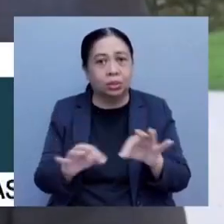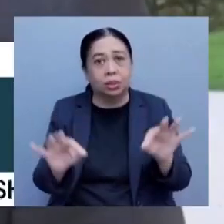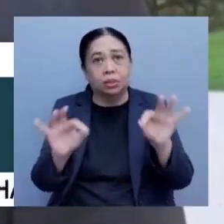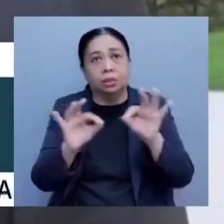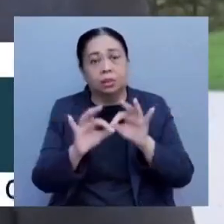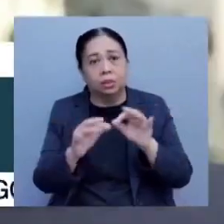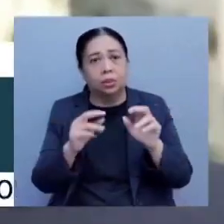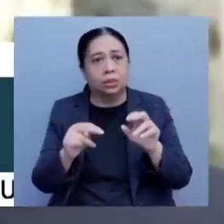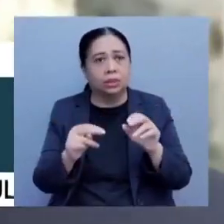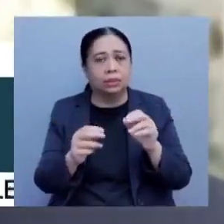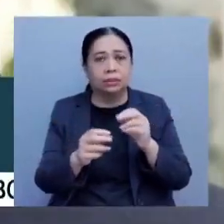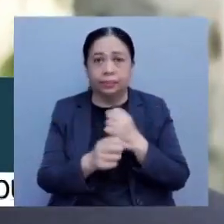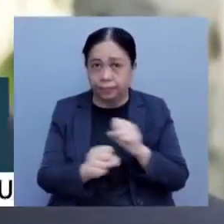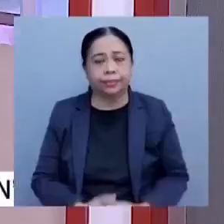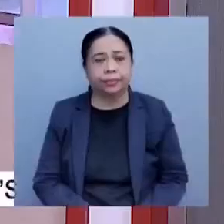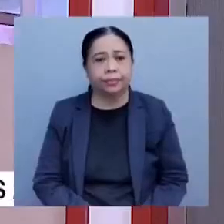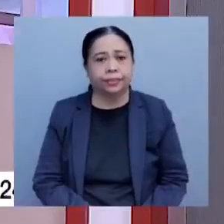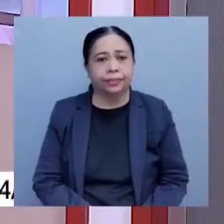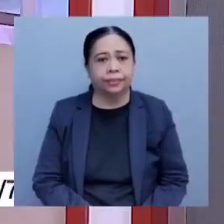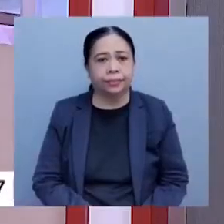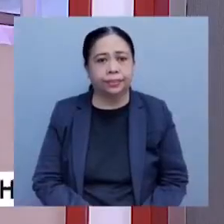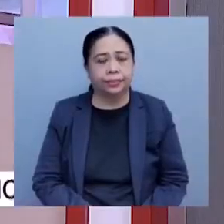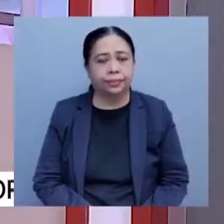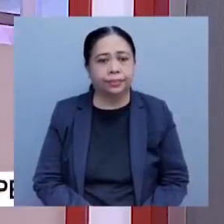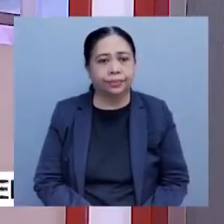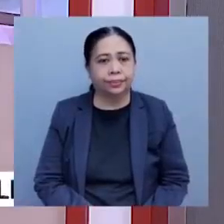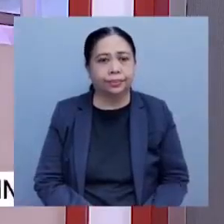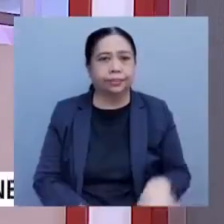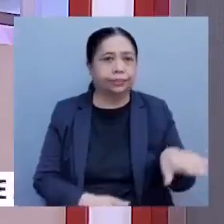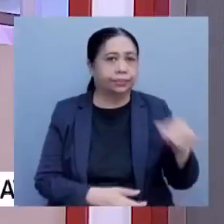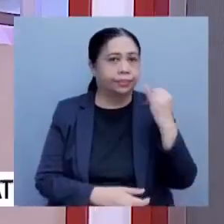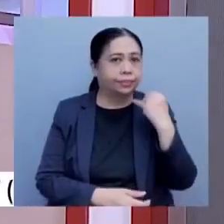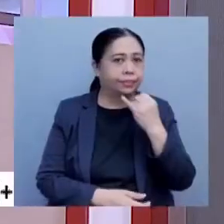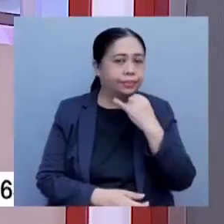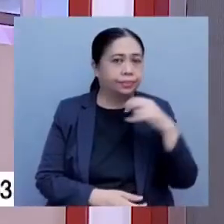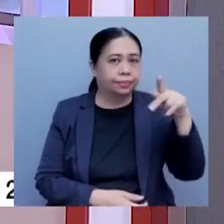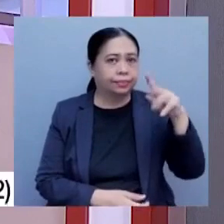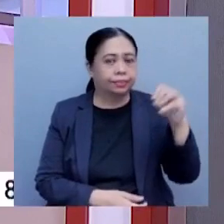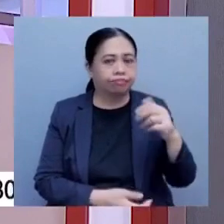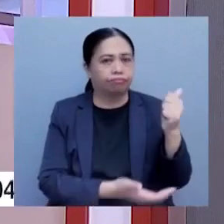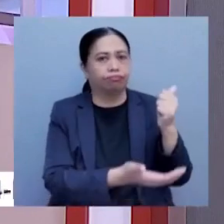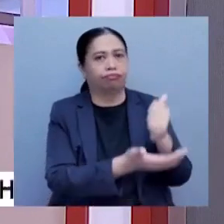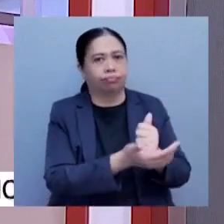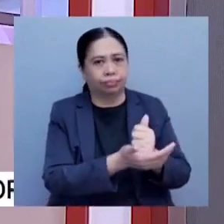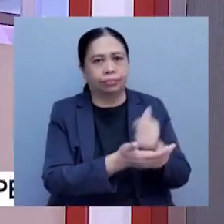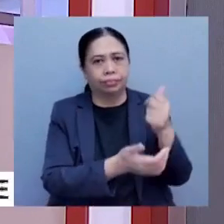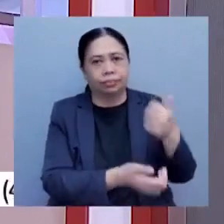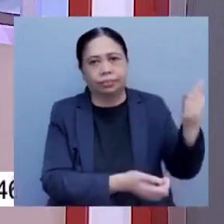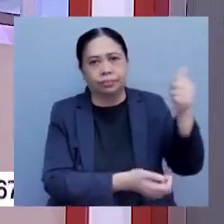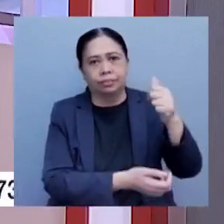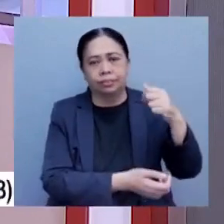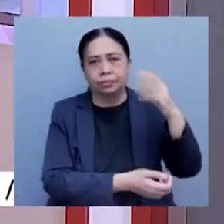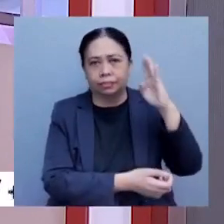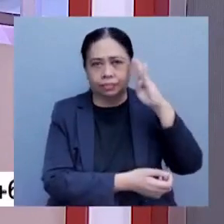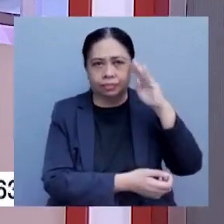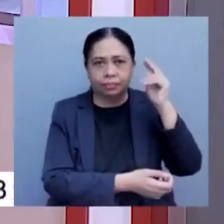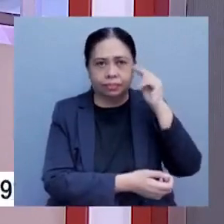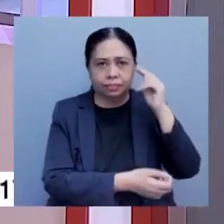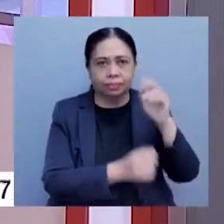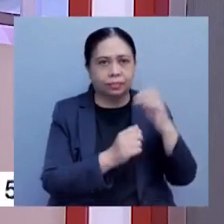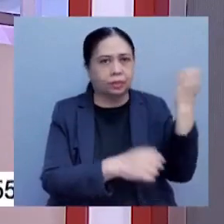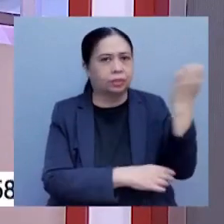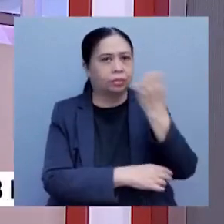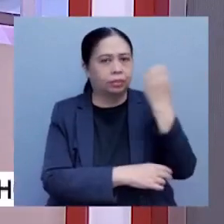need security. Over in Israel, the parliament approves Prime Minister Benjamin Netanyahu's emergency unity government.